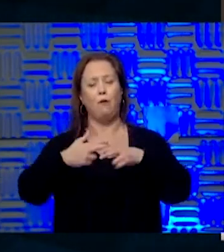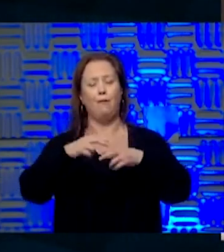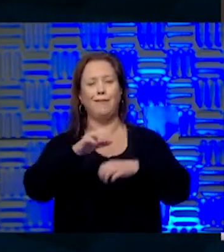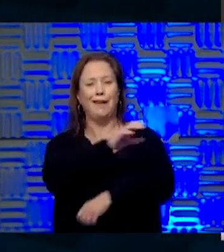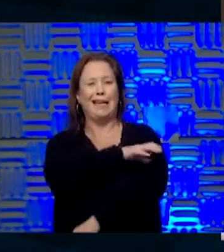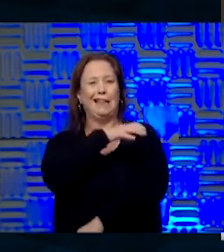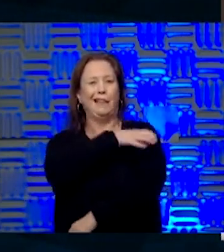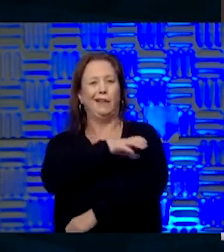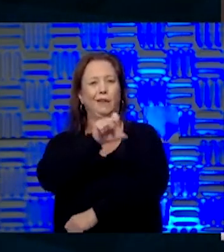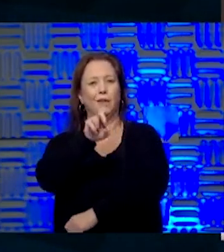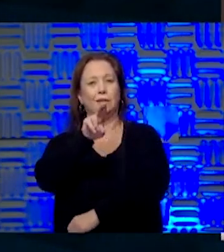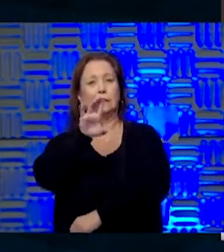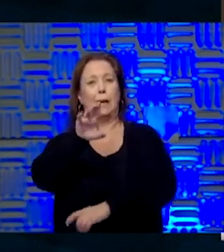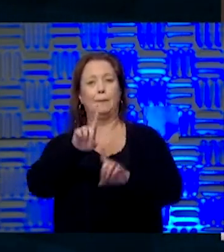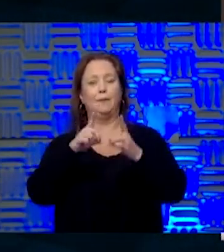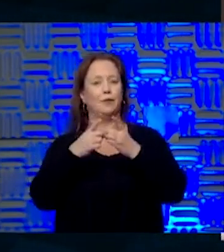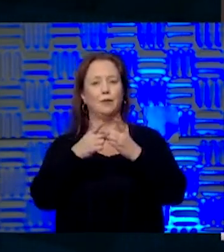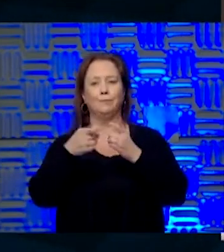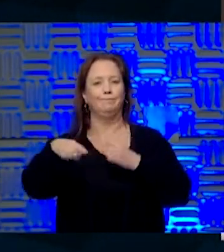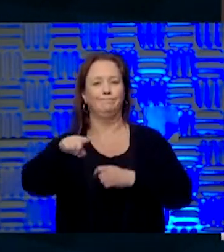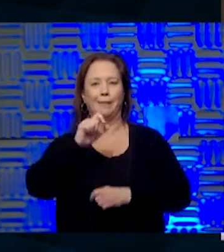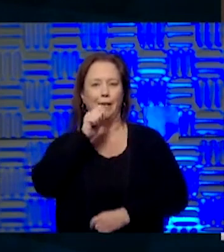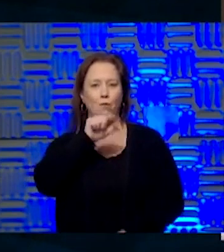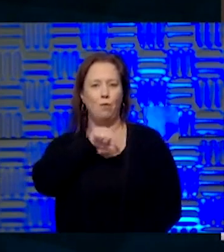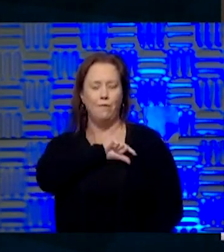not qualified. And so